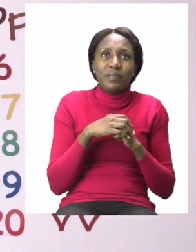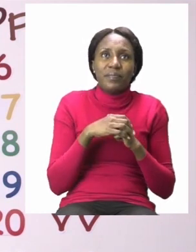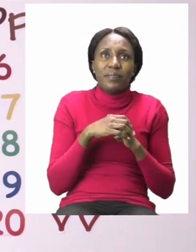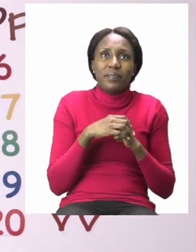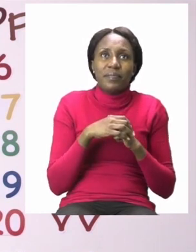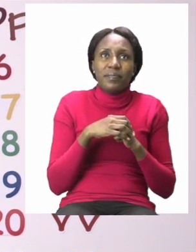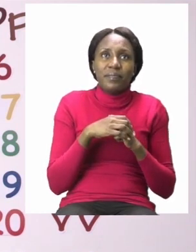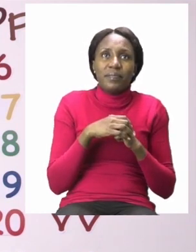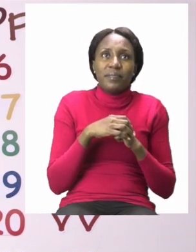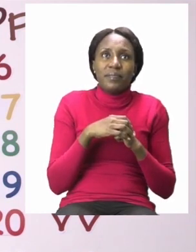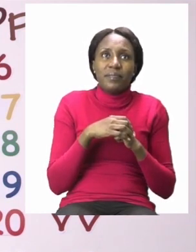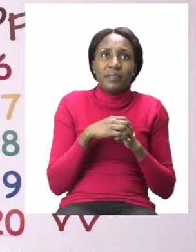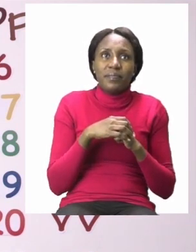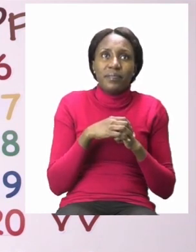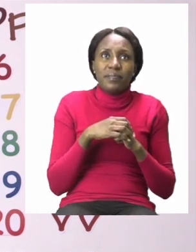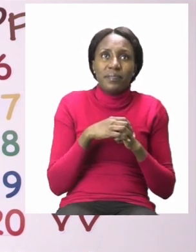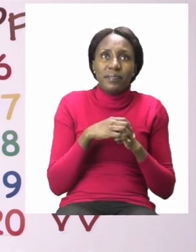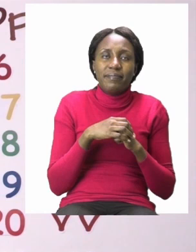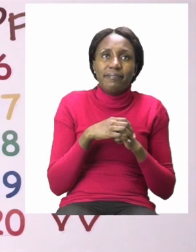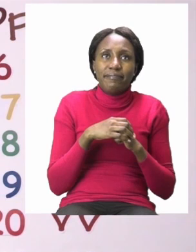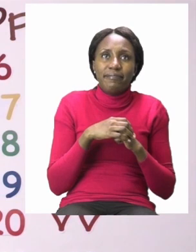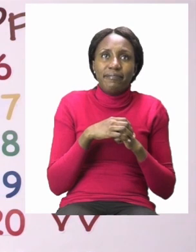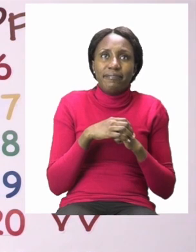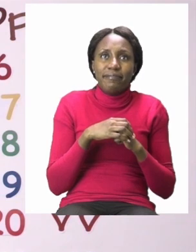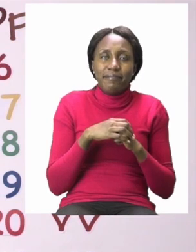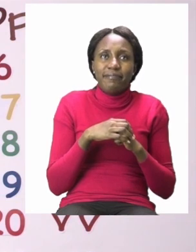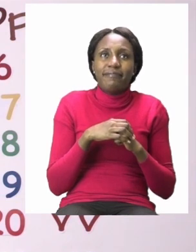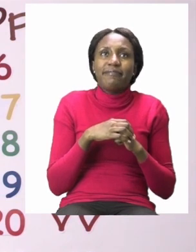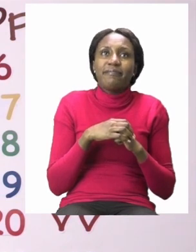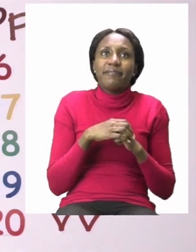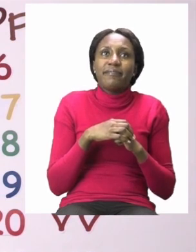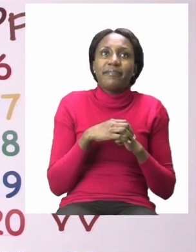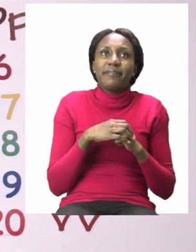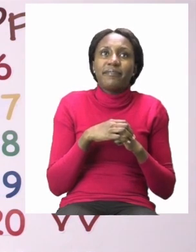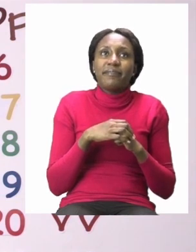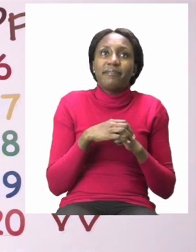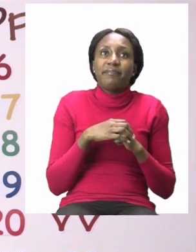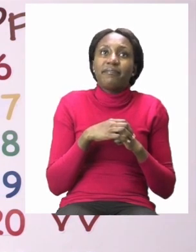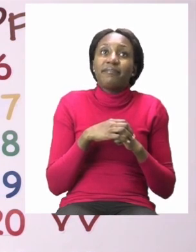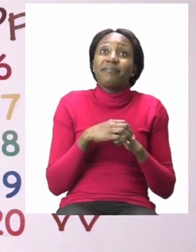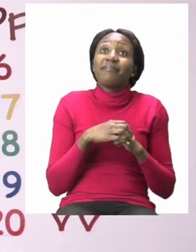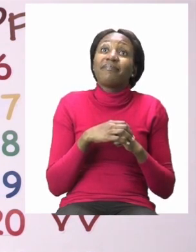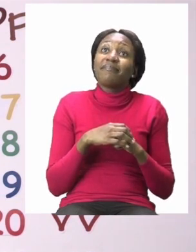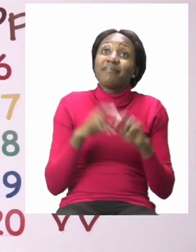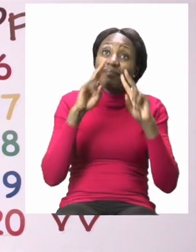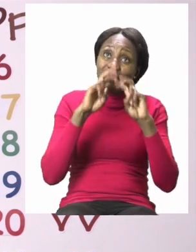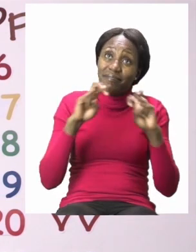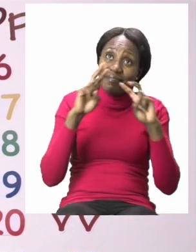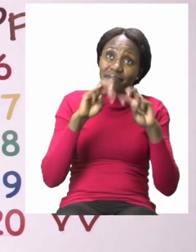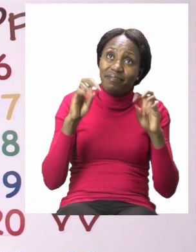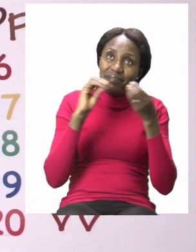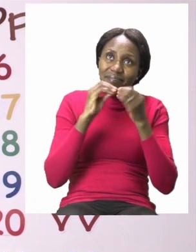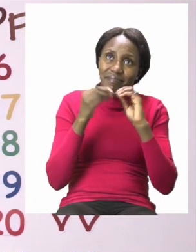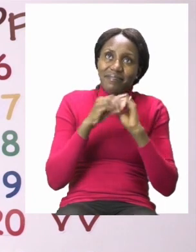across, lift up your pencil, and down. So that's the type of number we are all going to be looking